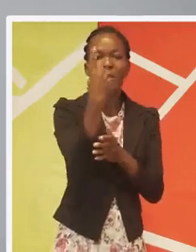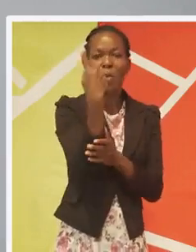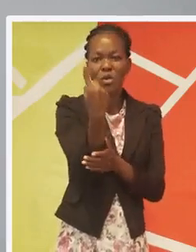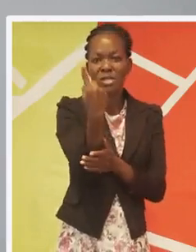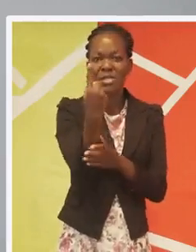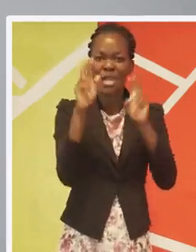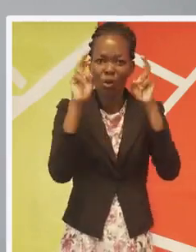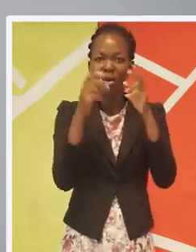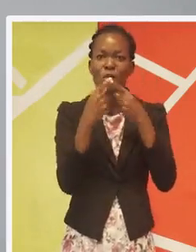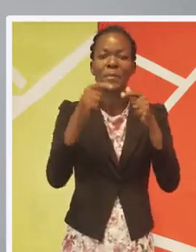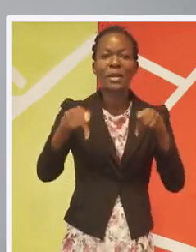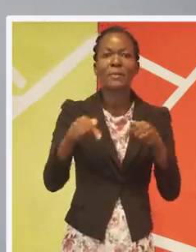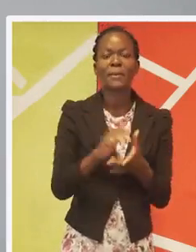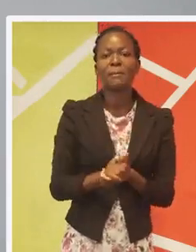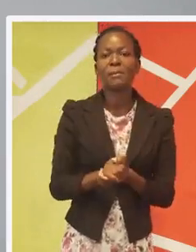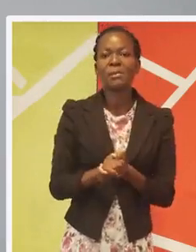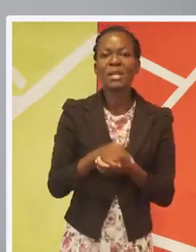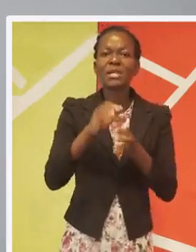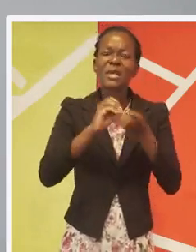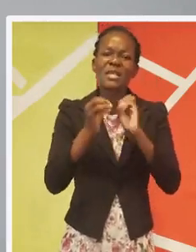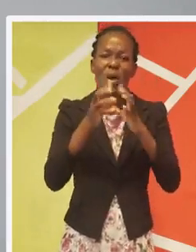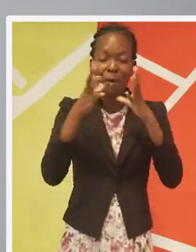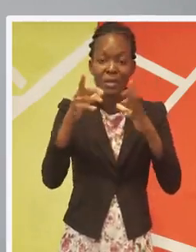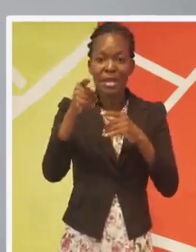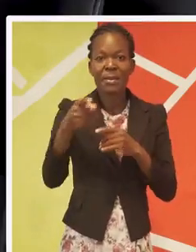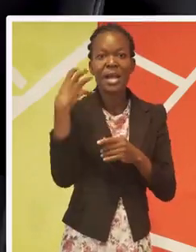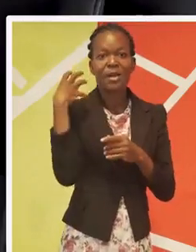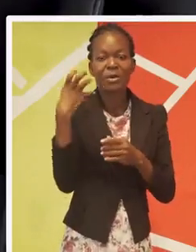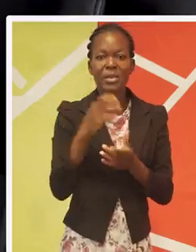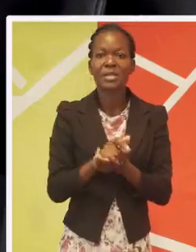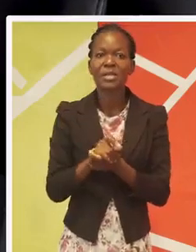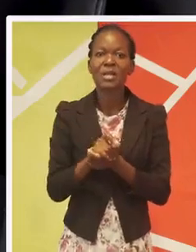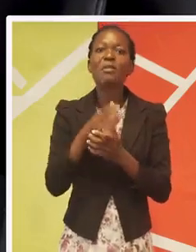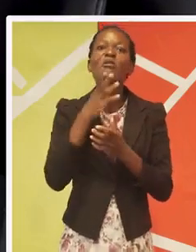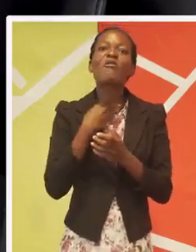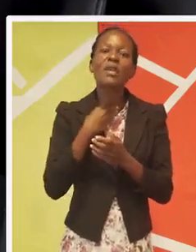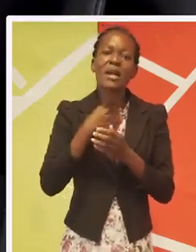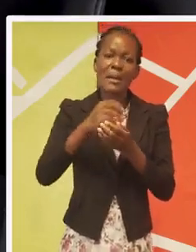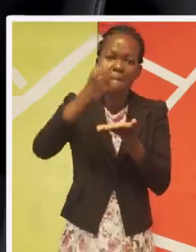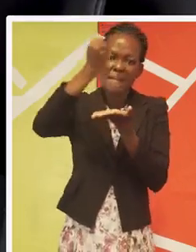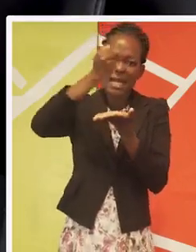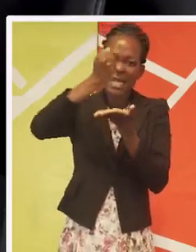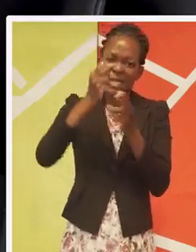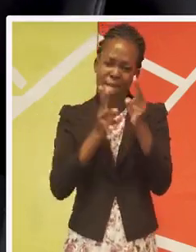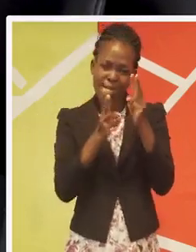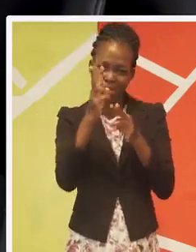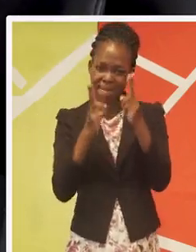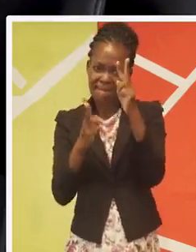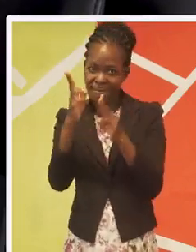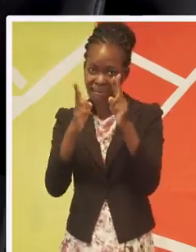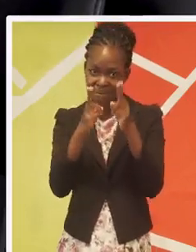neoliberalism. And what this pillar really proposes is that the governments should shrink their budgets as a way of being